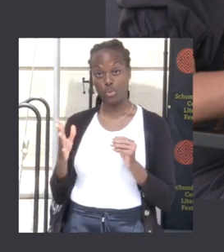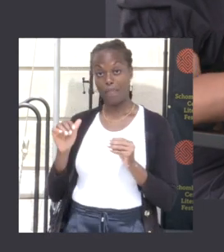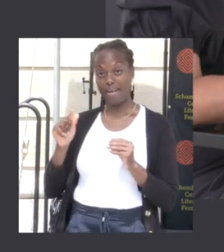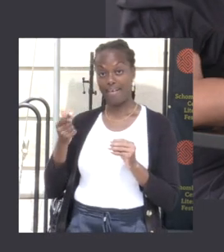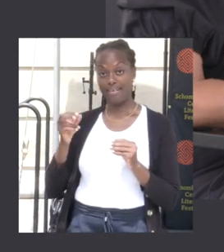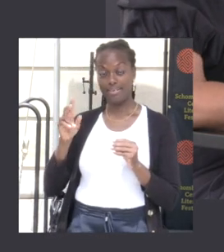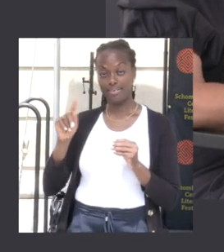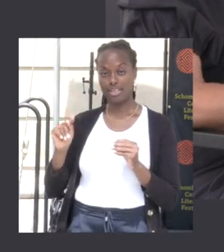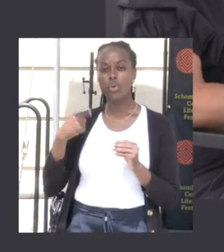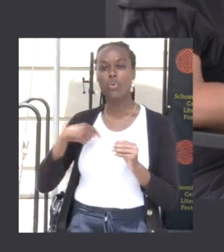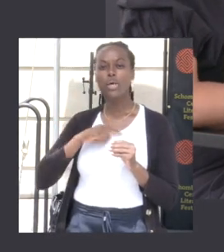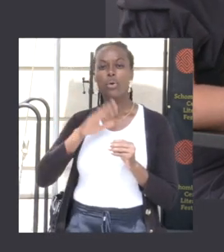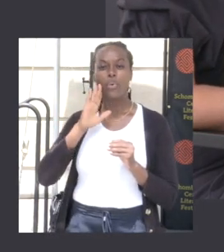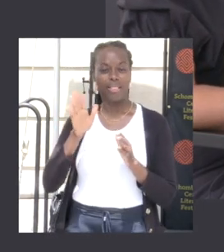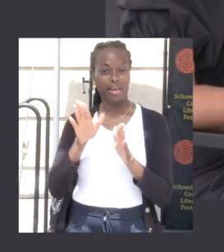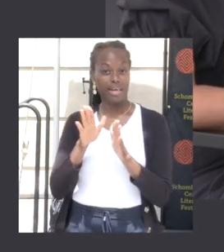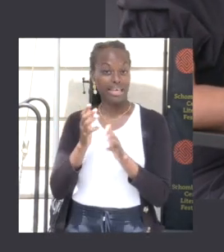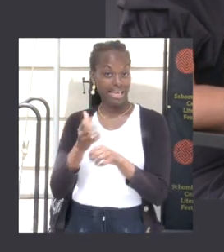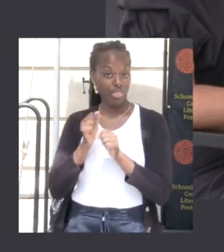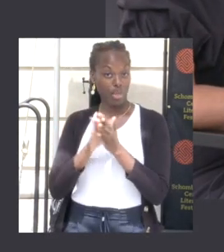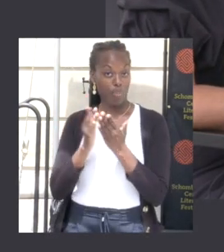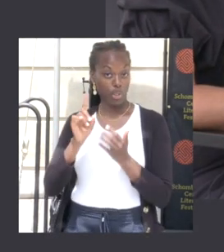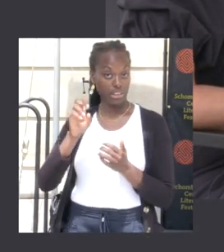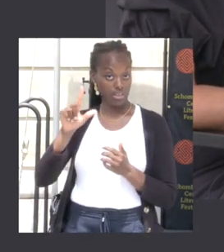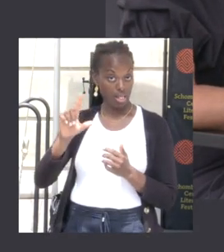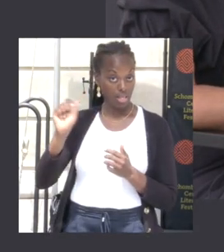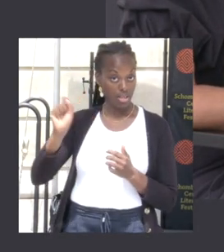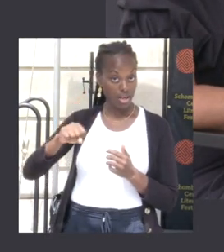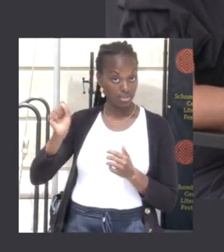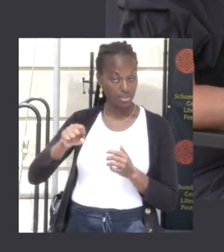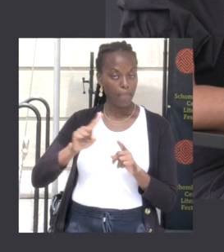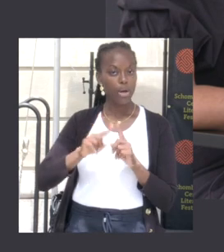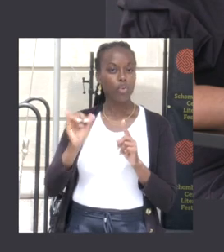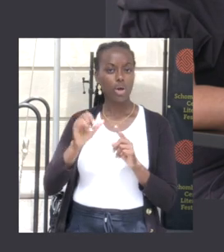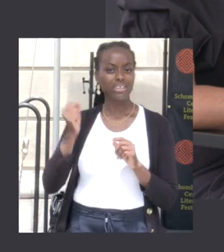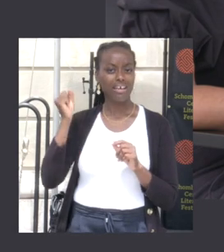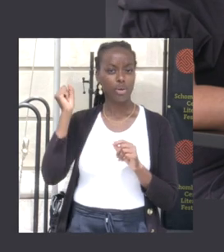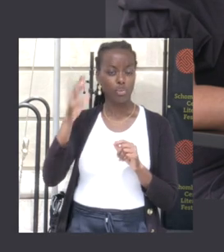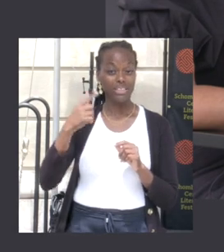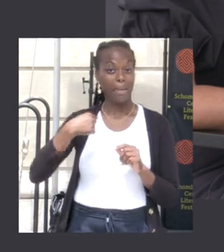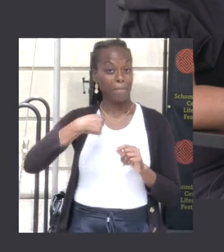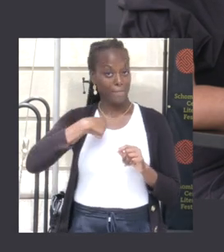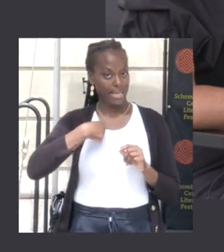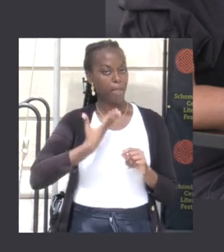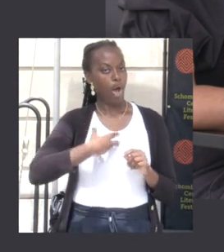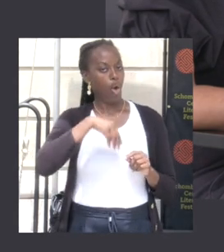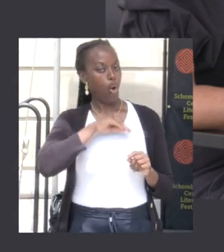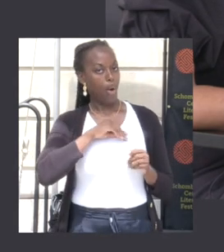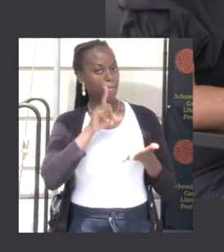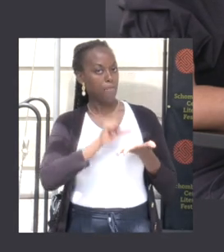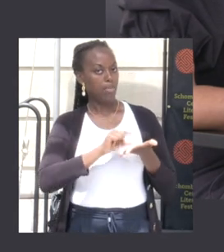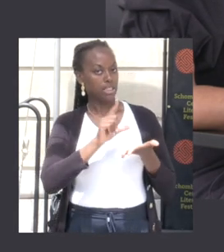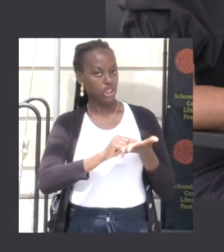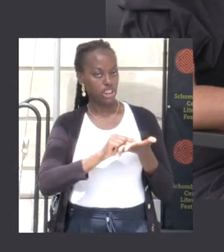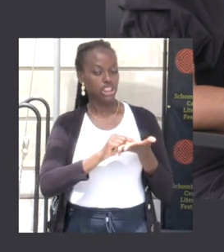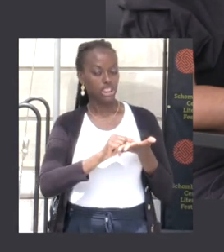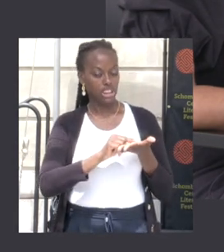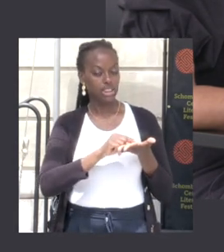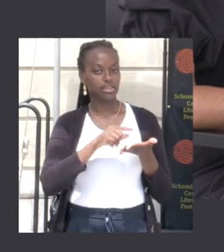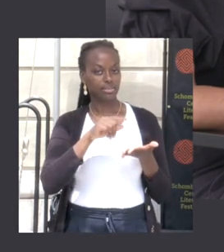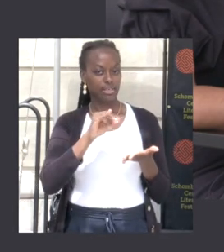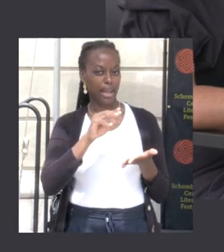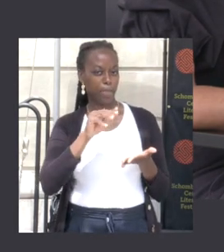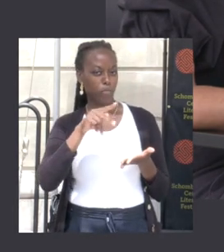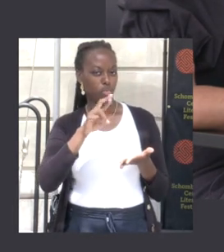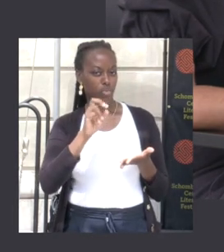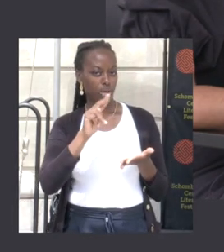we're going to get this book deal, but we also need to pitch me having my own publishing imprint. Because it was a dream that I had for like a long time, but it was